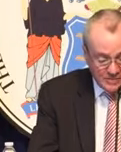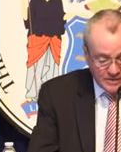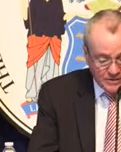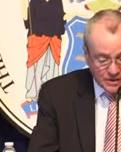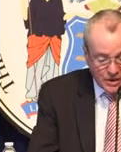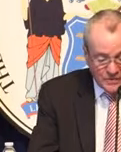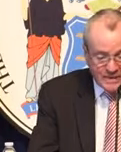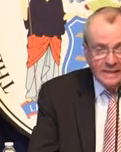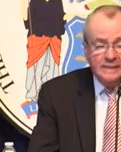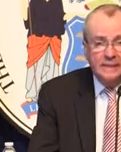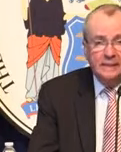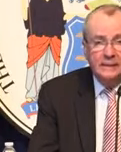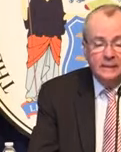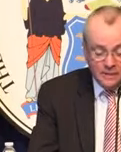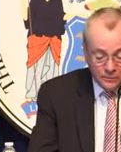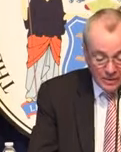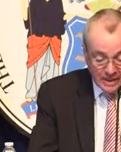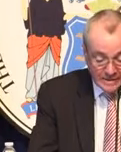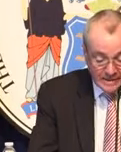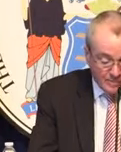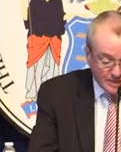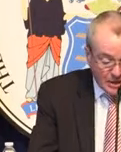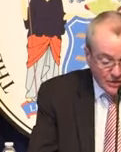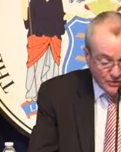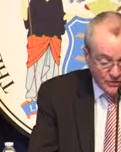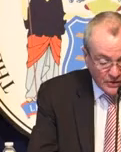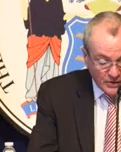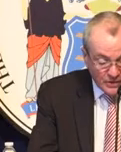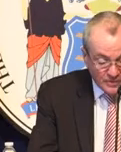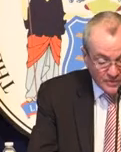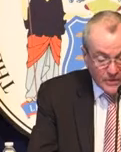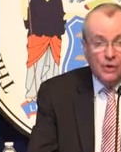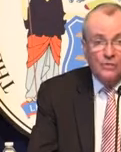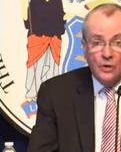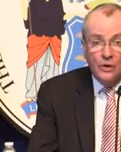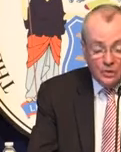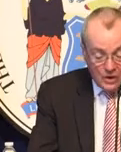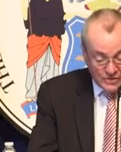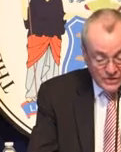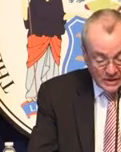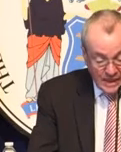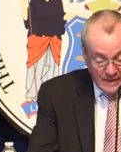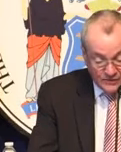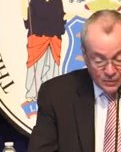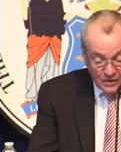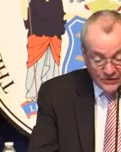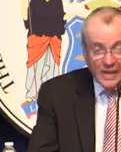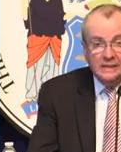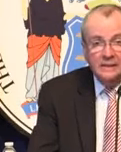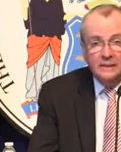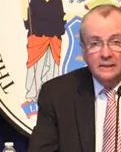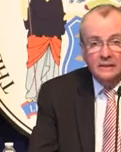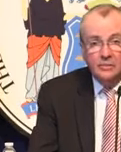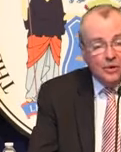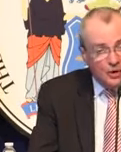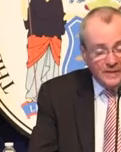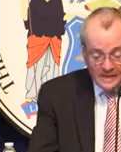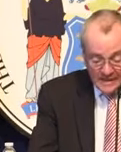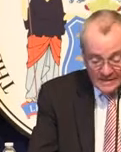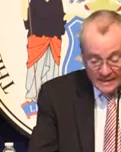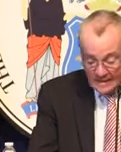Jersey family due to COVID-19 related complications. The overall cost in lives to our state